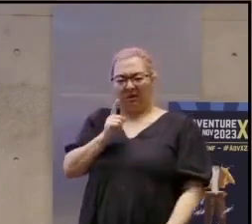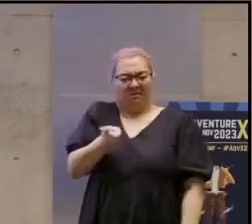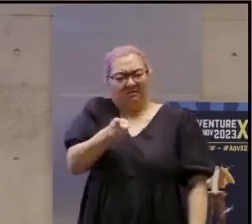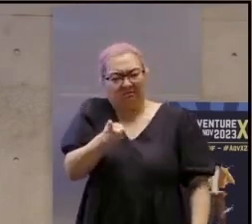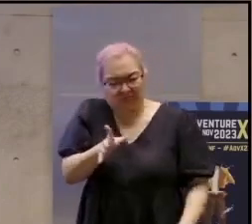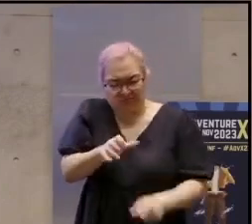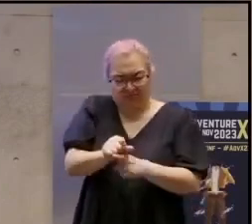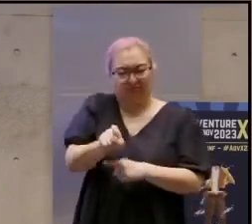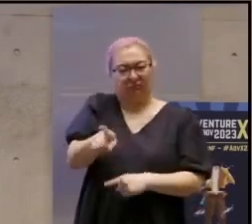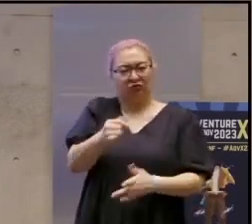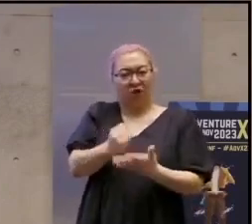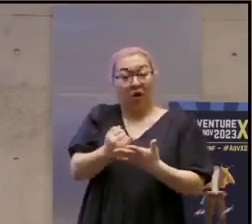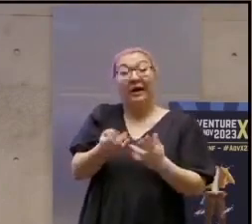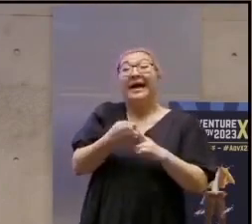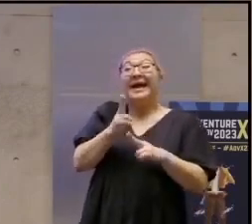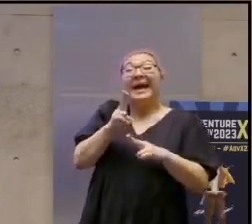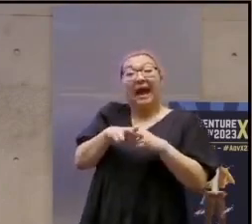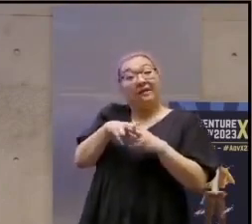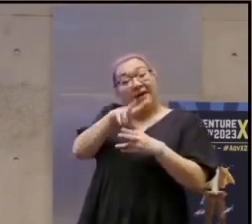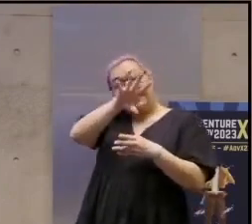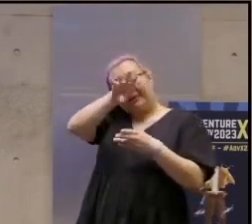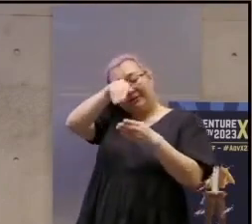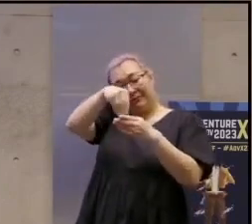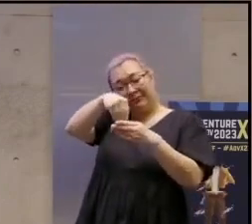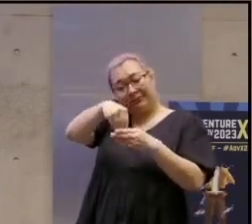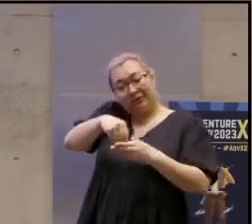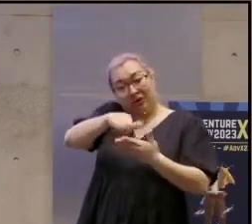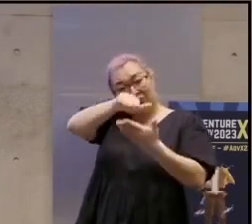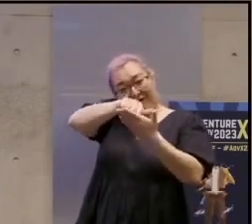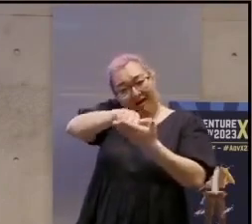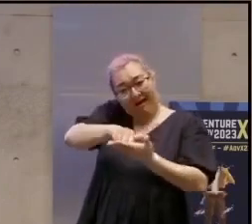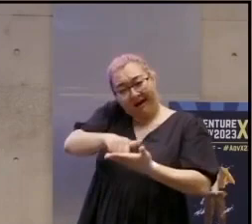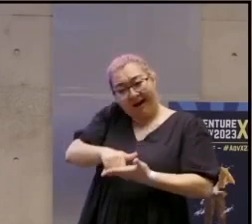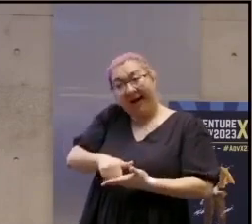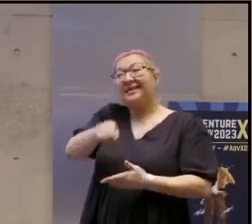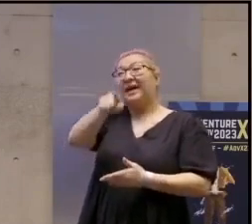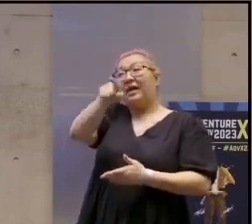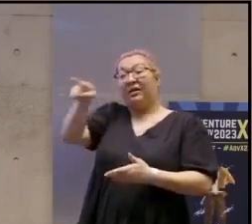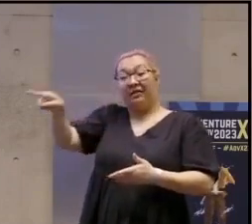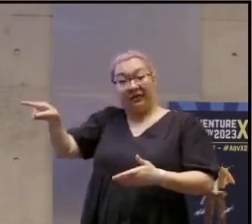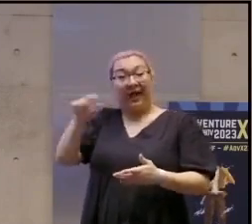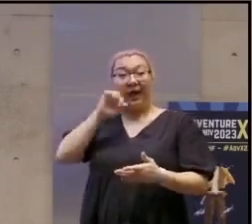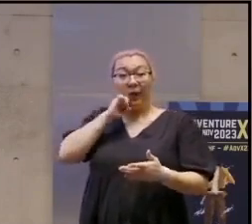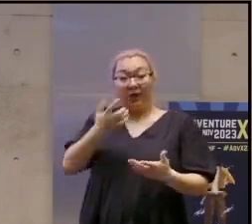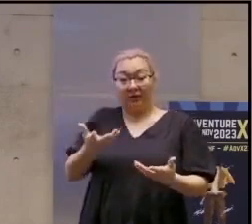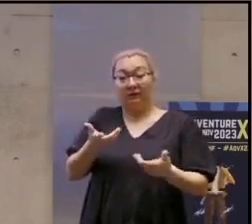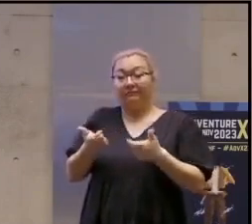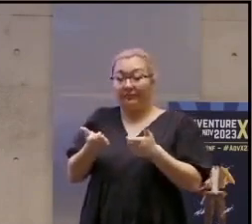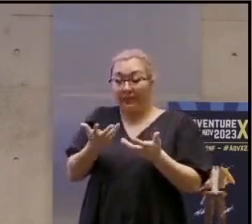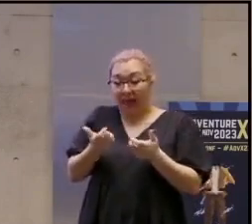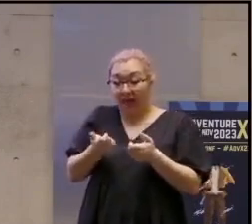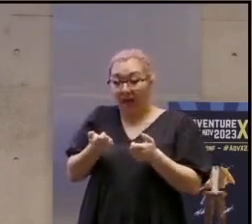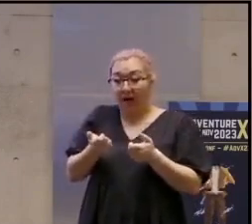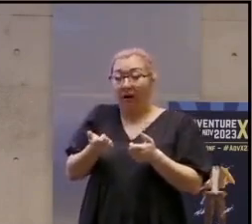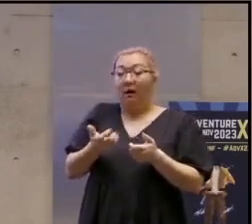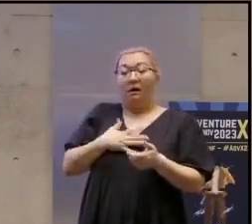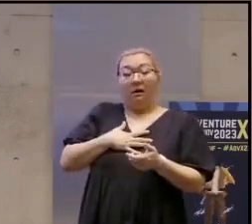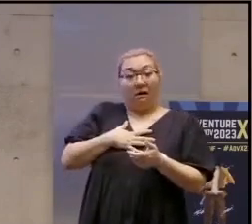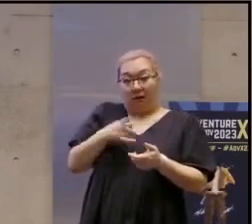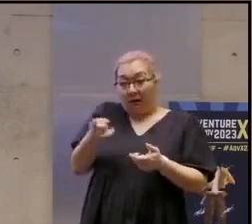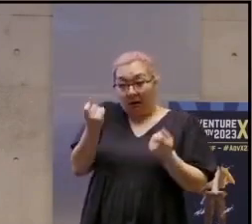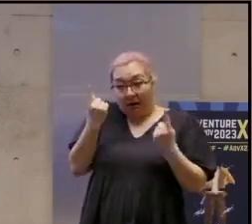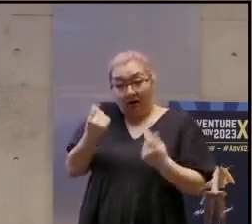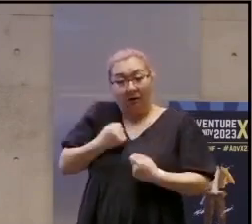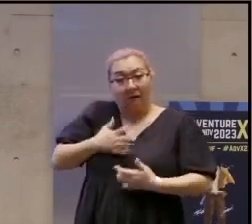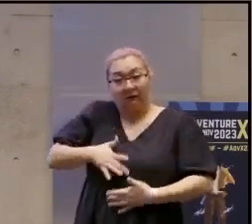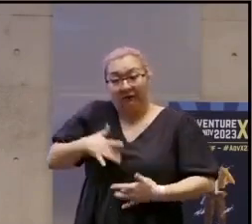they experience the game and go like, that made me understand what my parents went through, that resonated so much with my personal